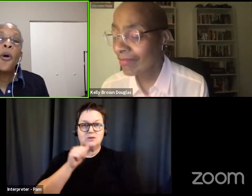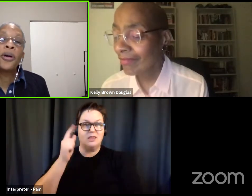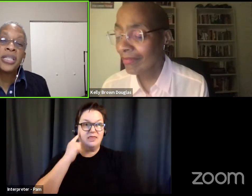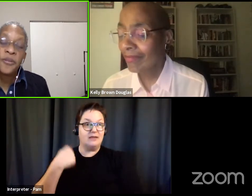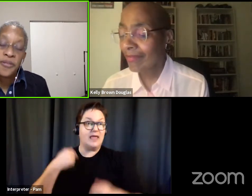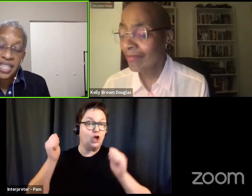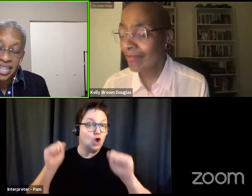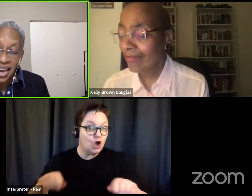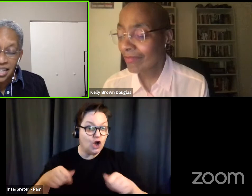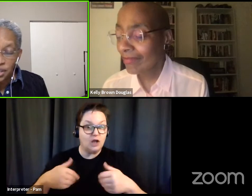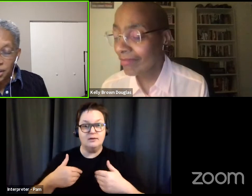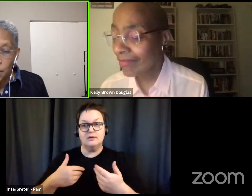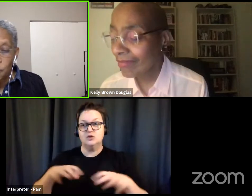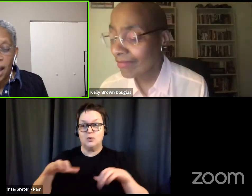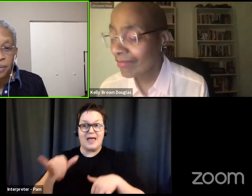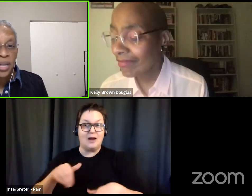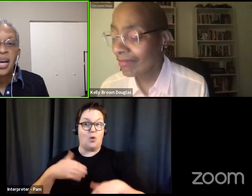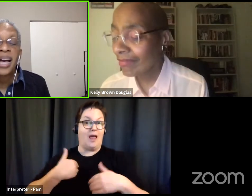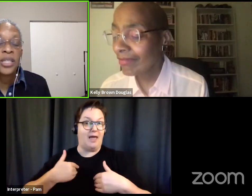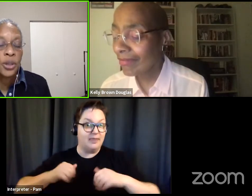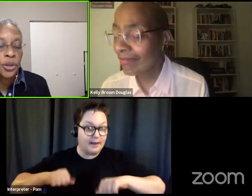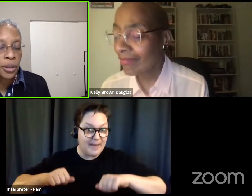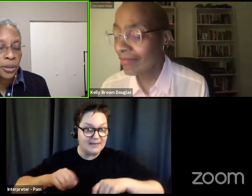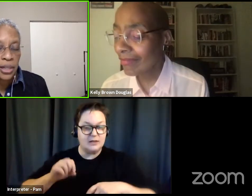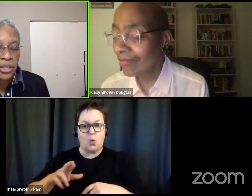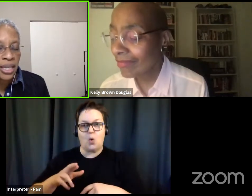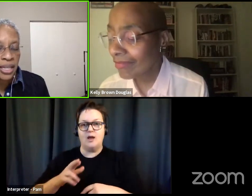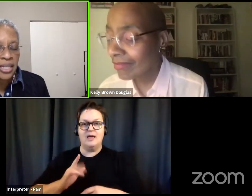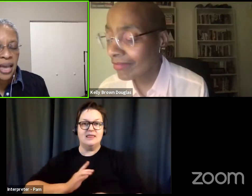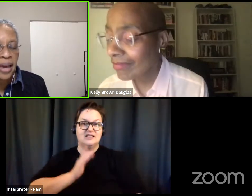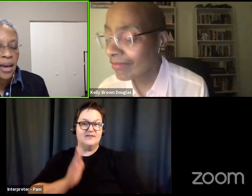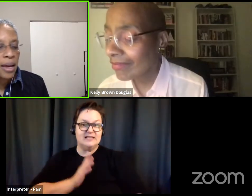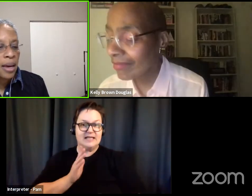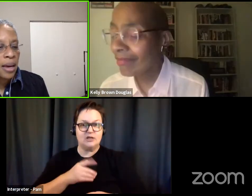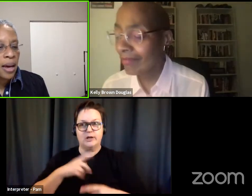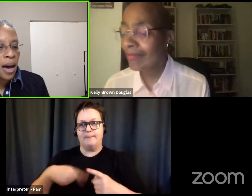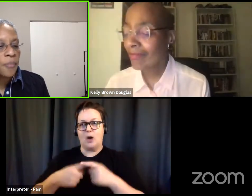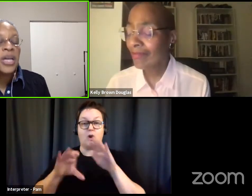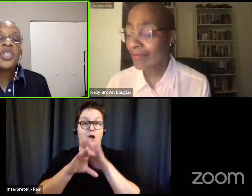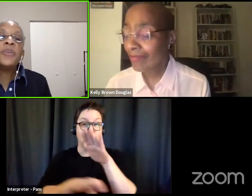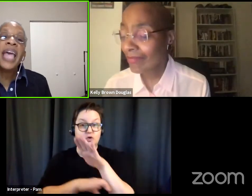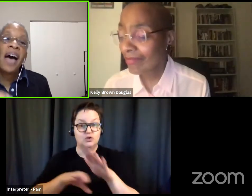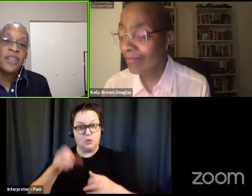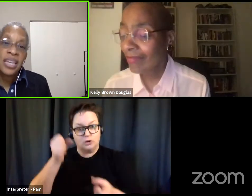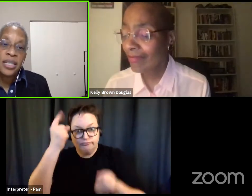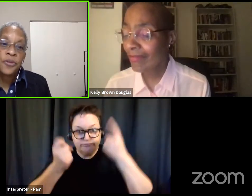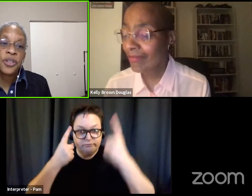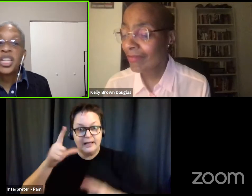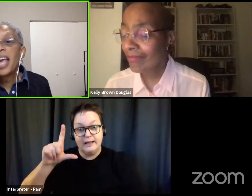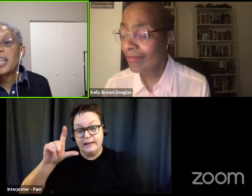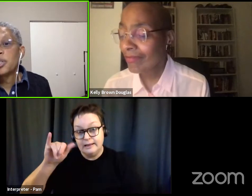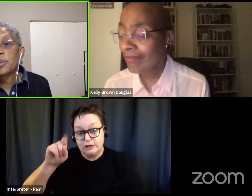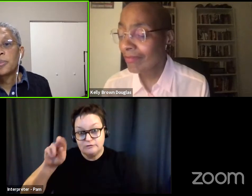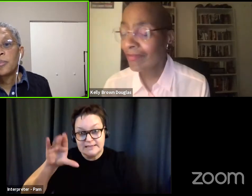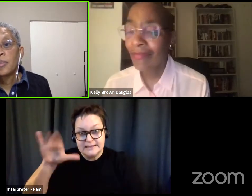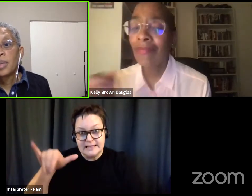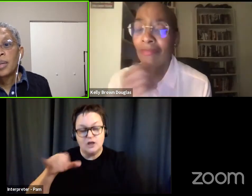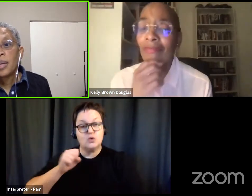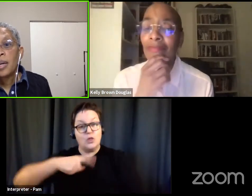capacity or the sophistication around constitutional literacy, let's say, to be advocates for